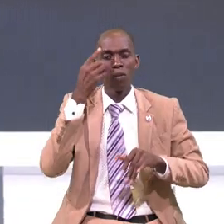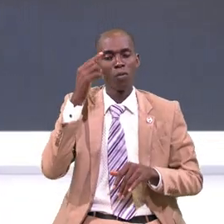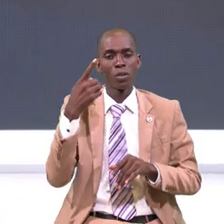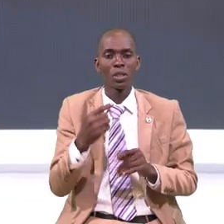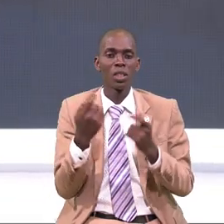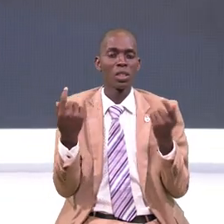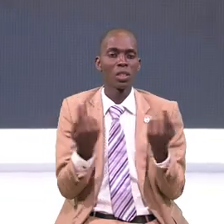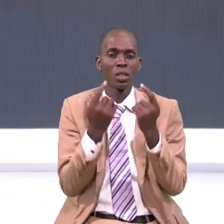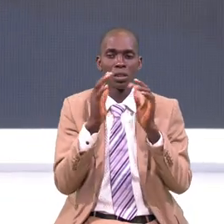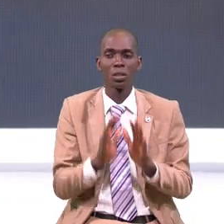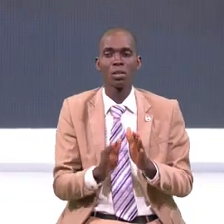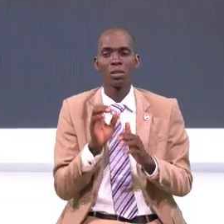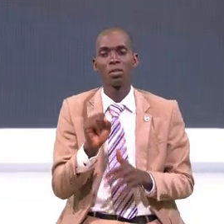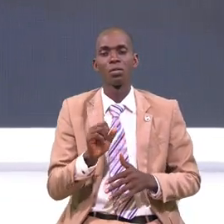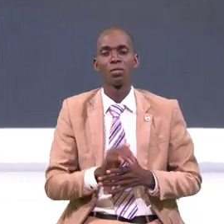transgressors.